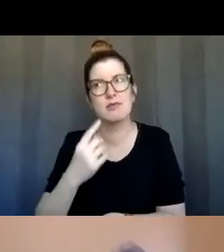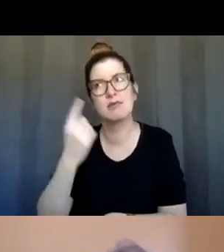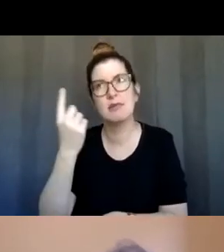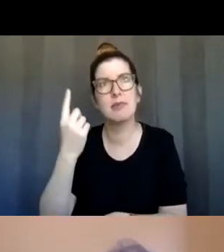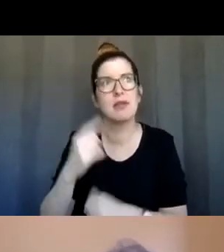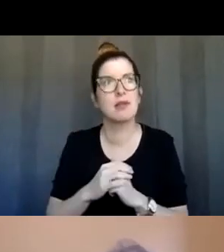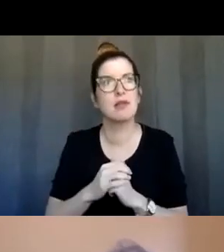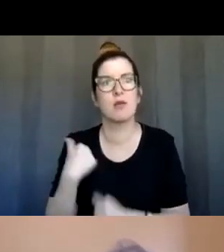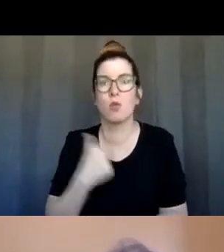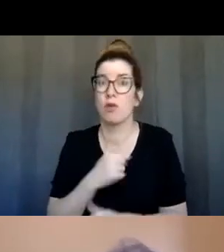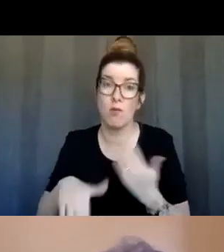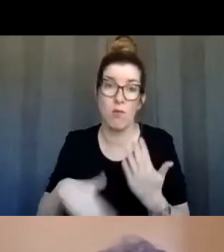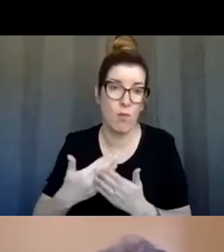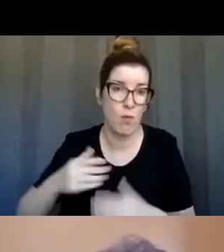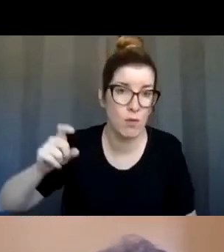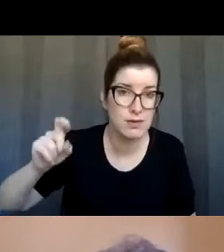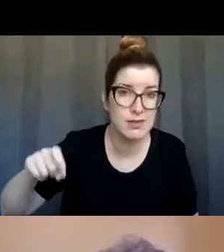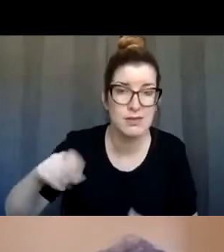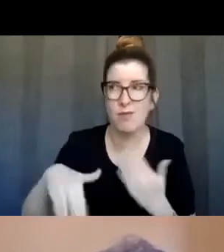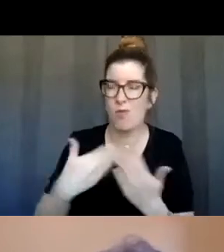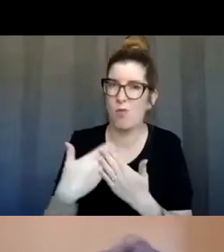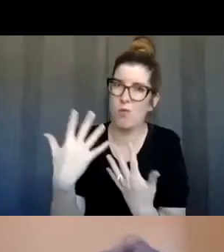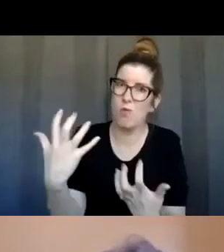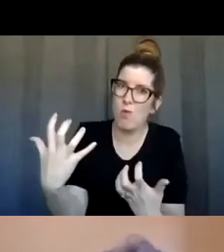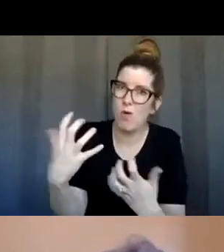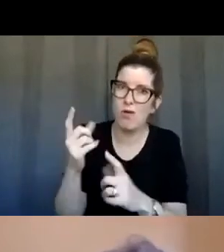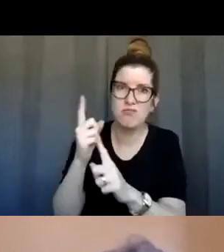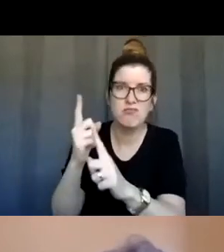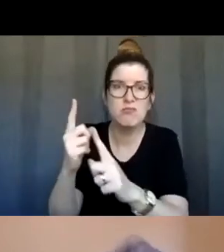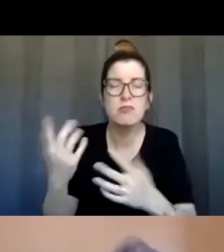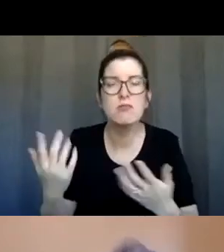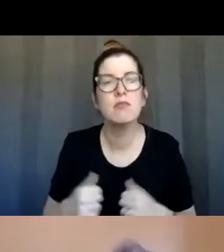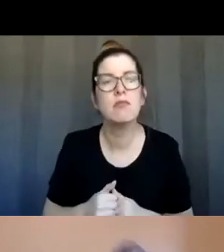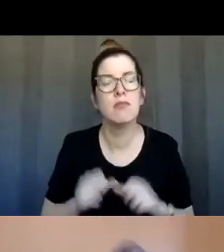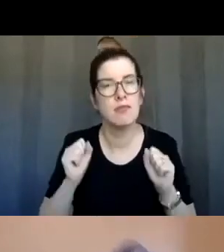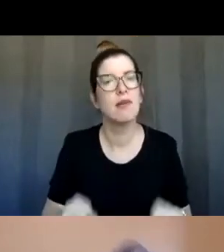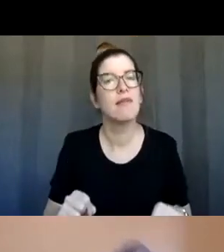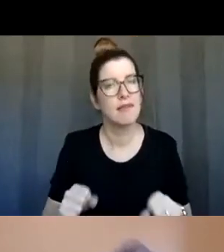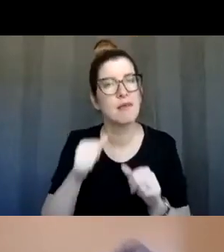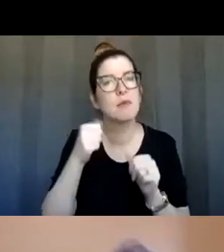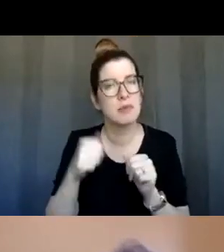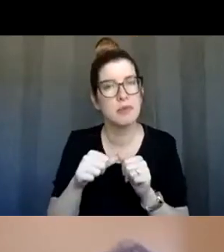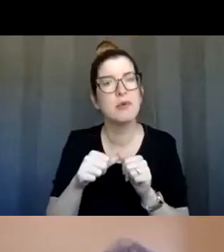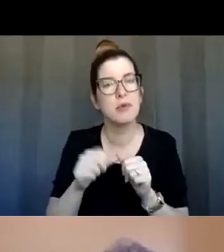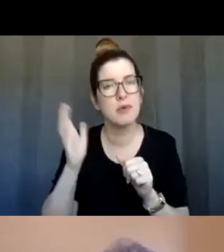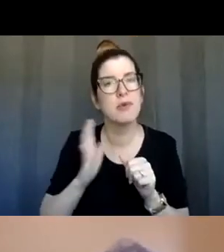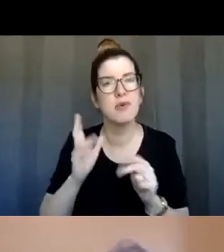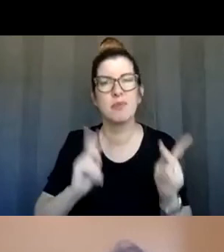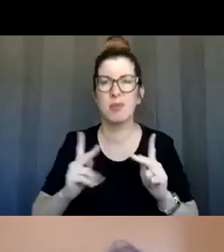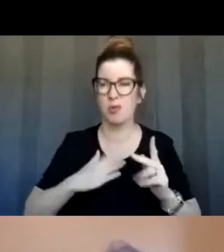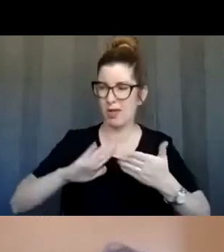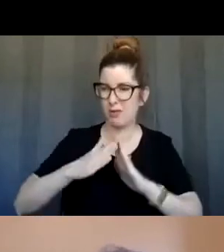that we all needed. And we all want it. And I can remember, you know, just people in my community,